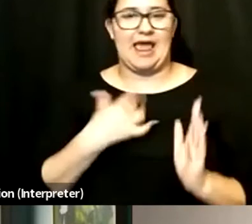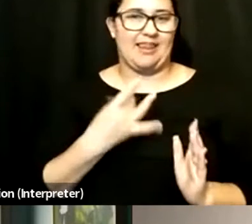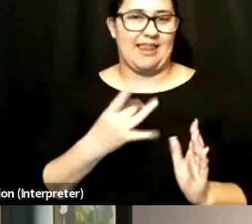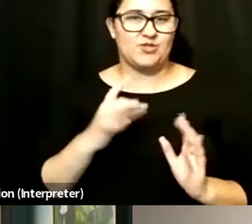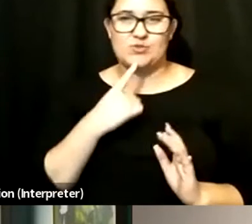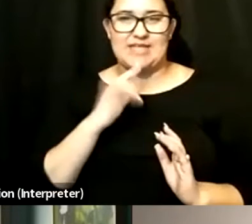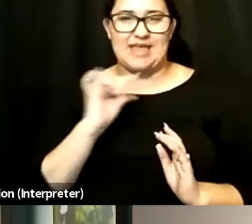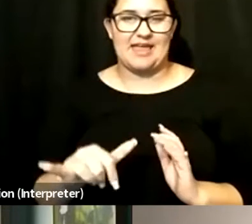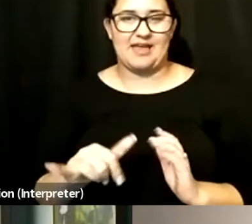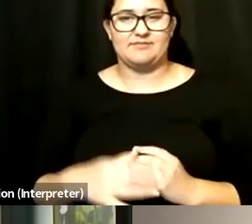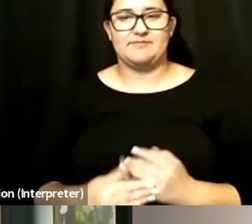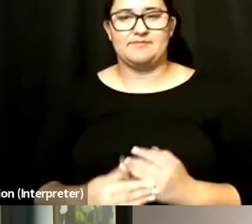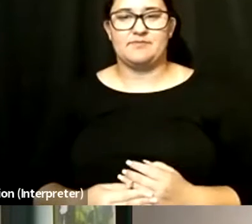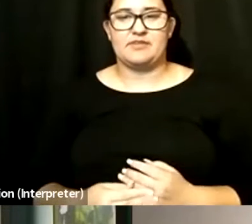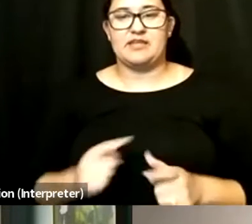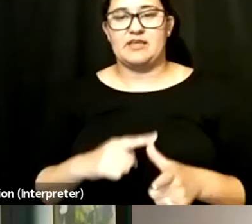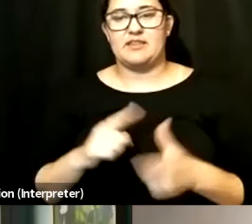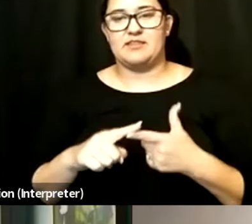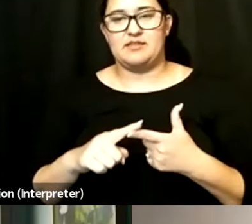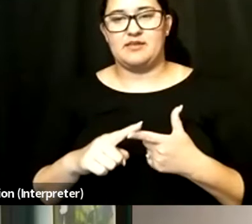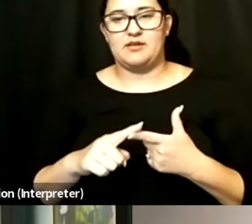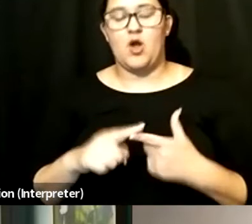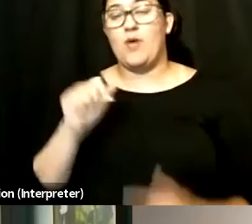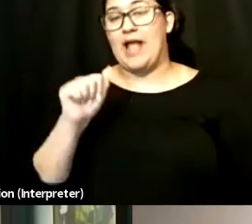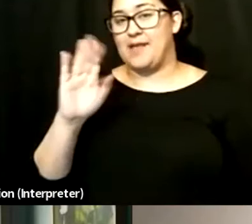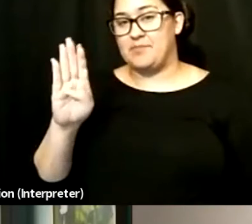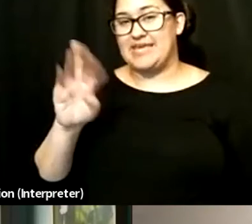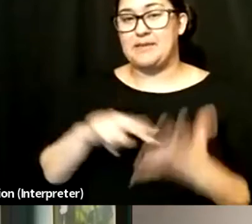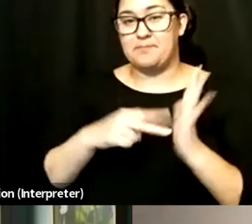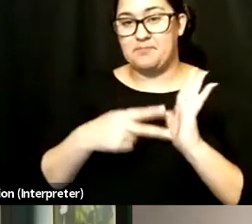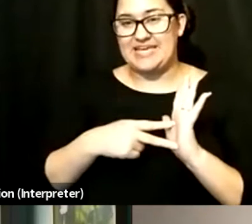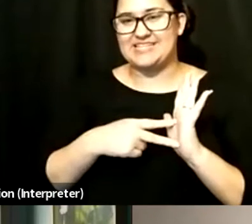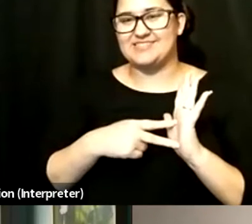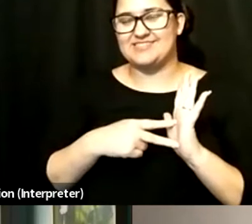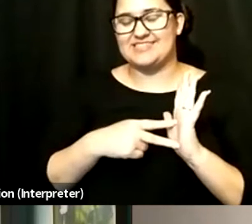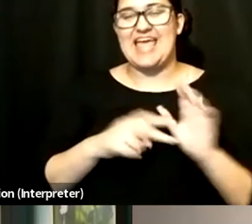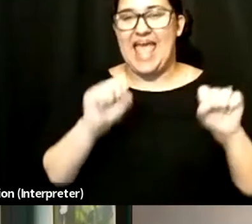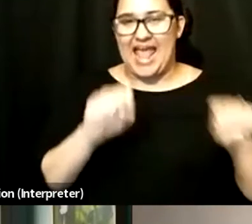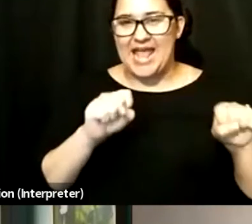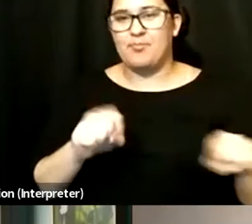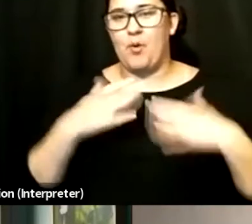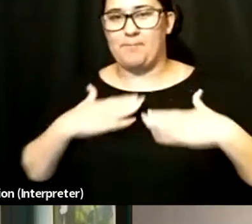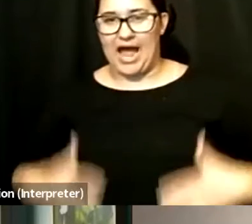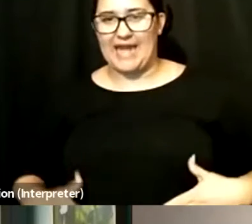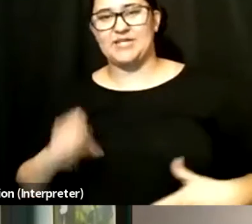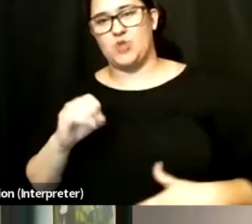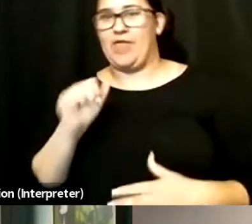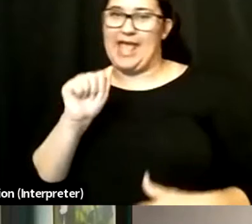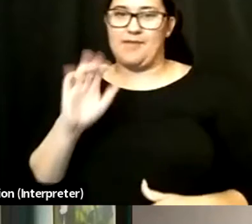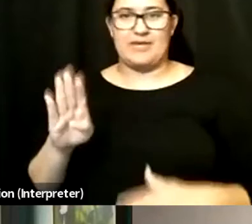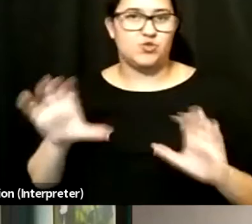of the situation. And AB means able-bodied, which doesn't fully encapsulate all of